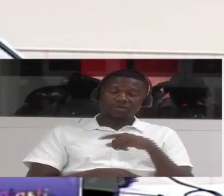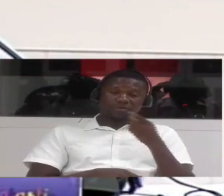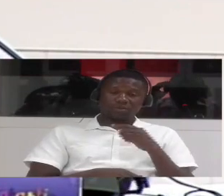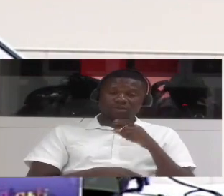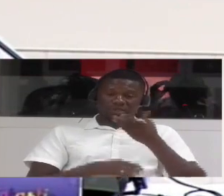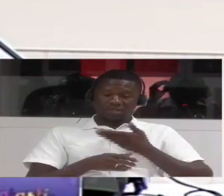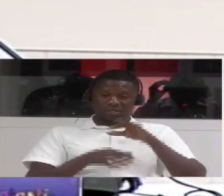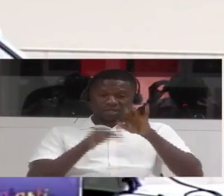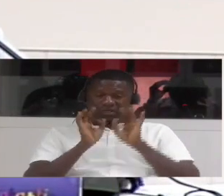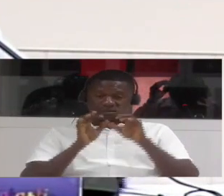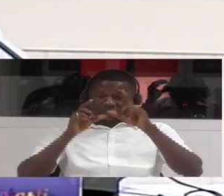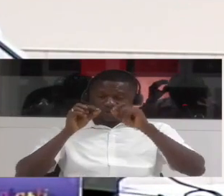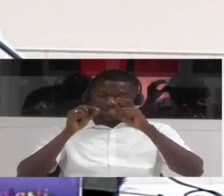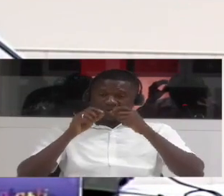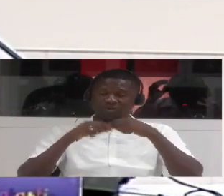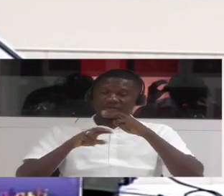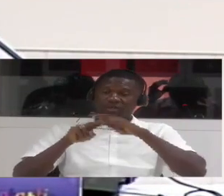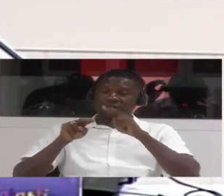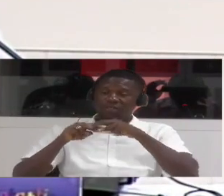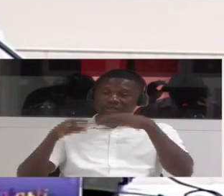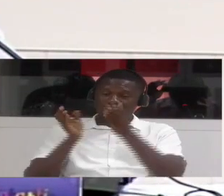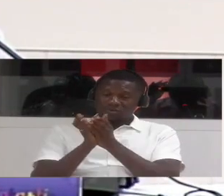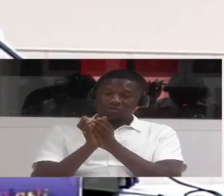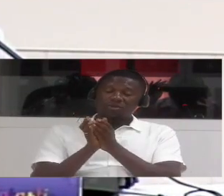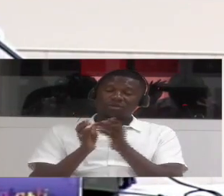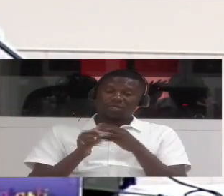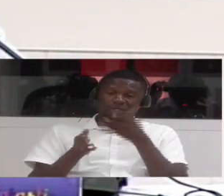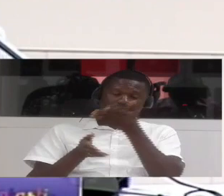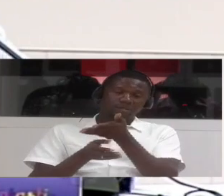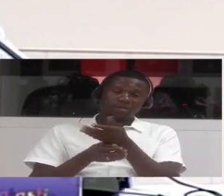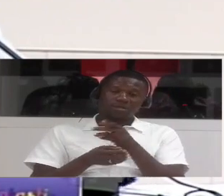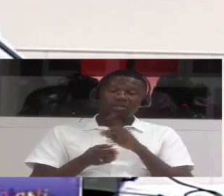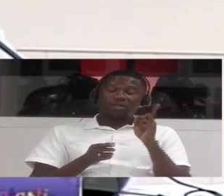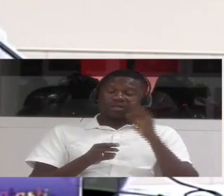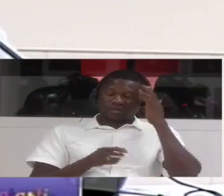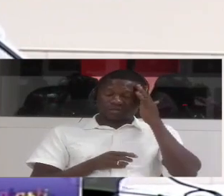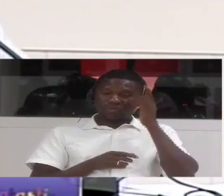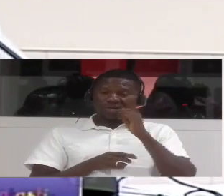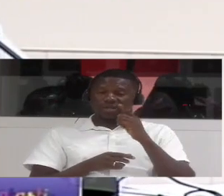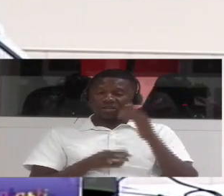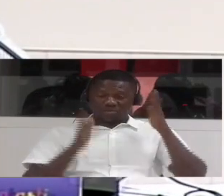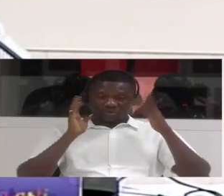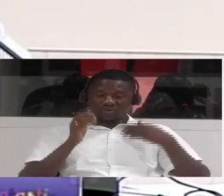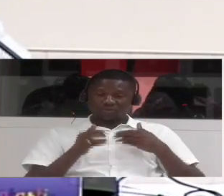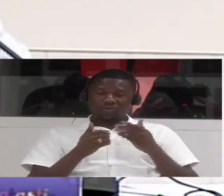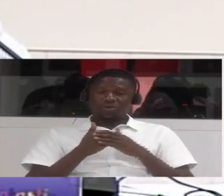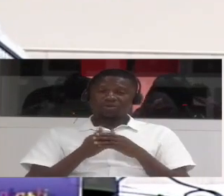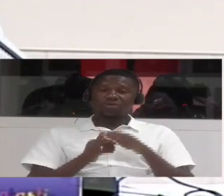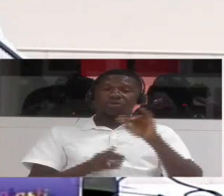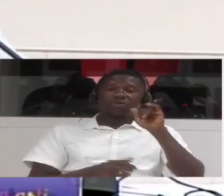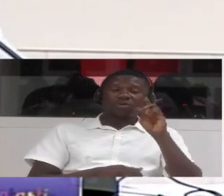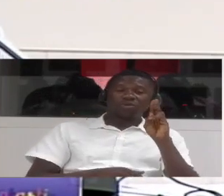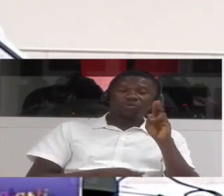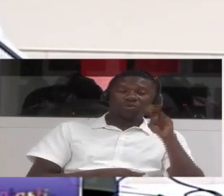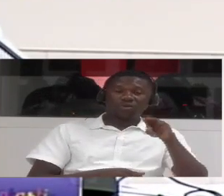the APRC crowd that gathered there. I think what they had problems with more was that Yunus was taking a photo